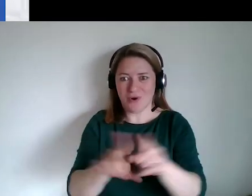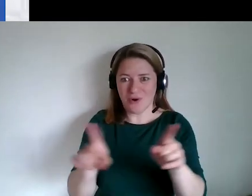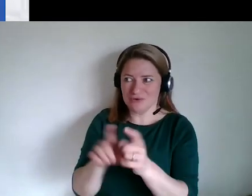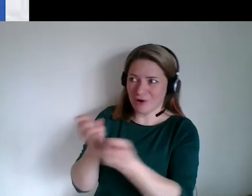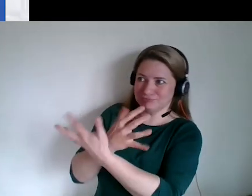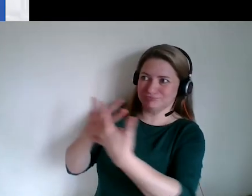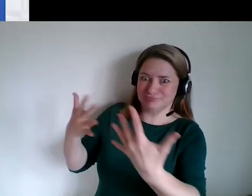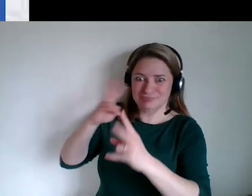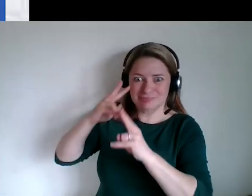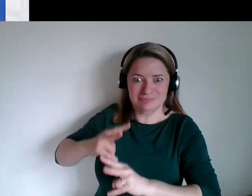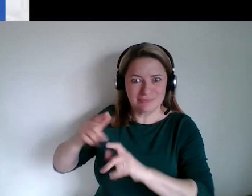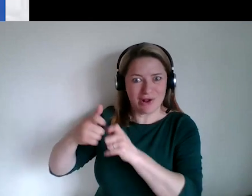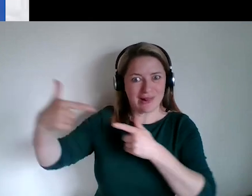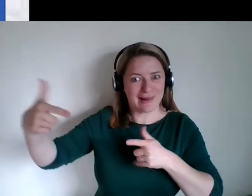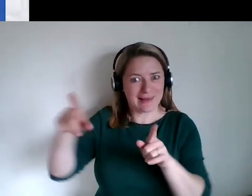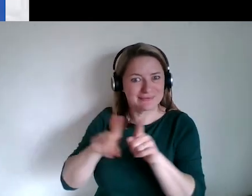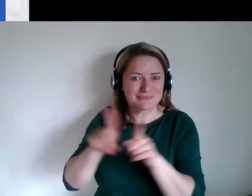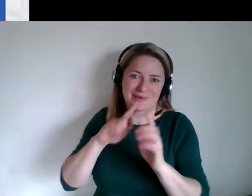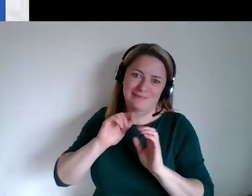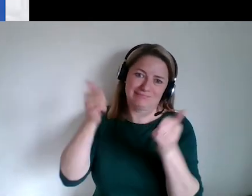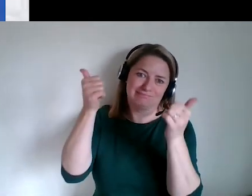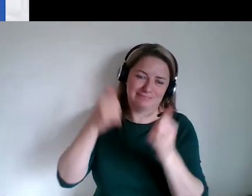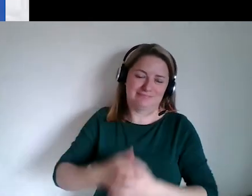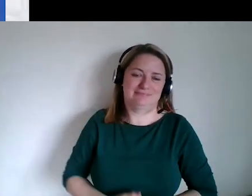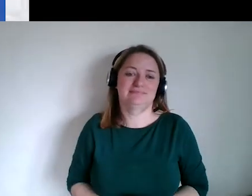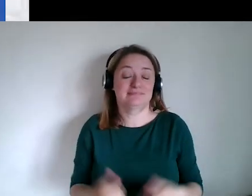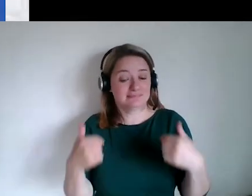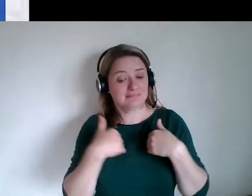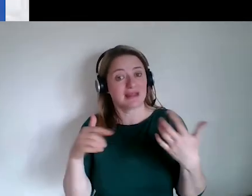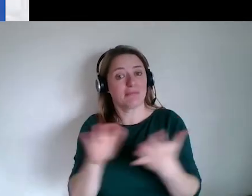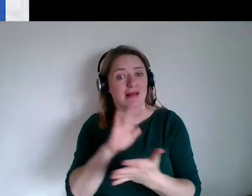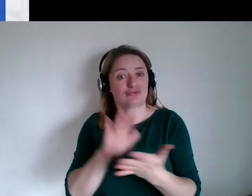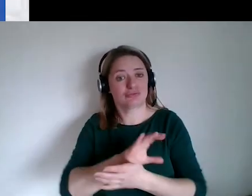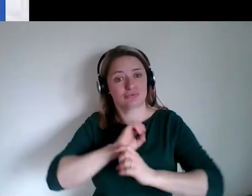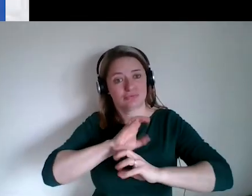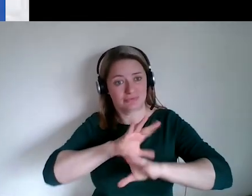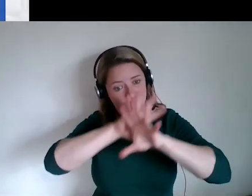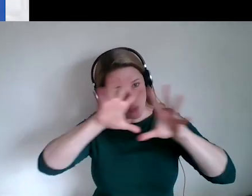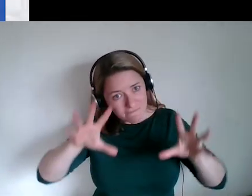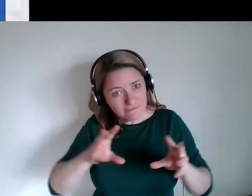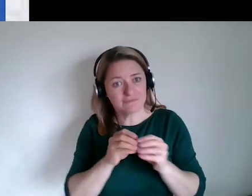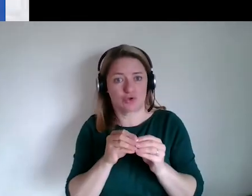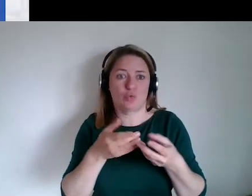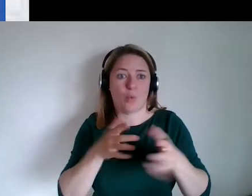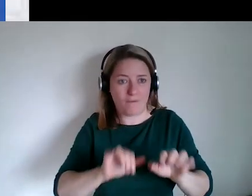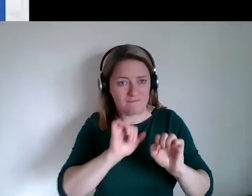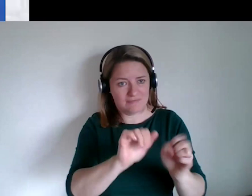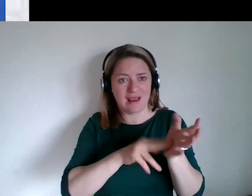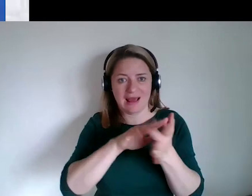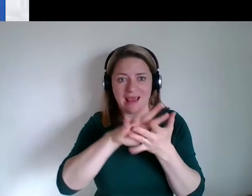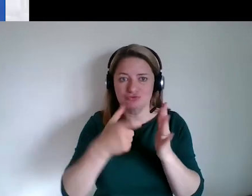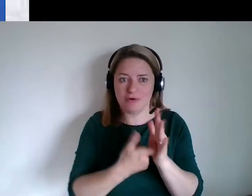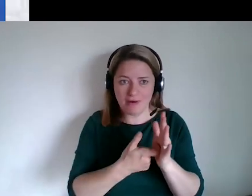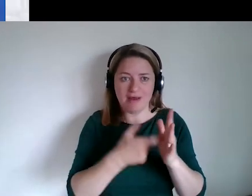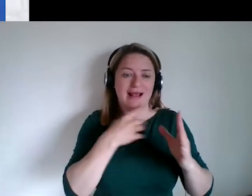huge numbers of online people for listening to the talk. It's my pleasure to present an overview of the NIHR Clinical Education